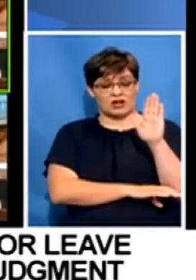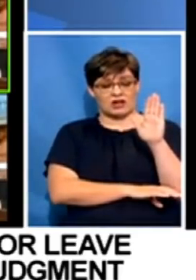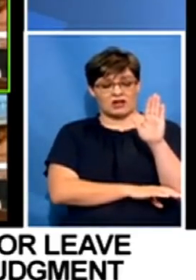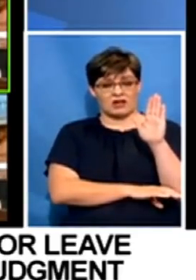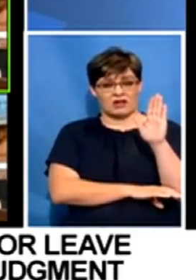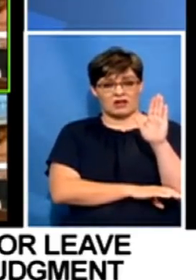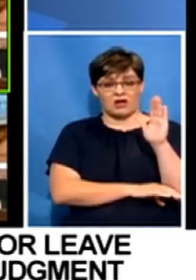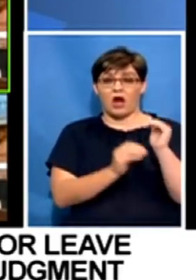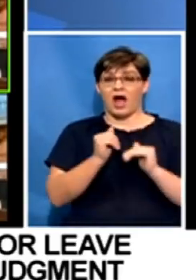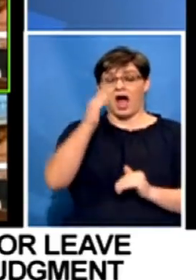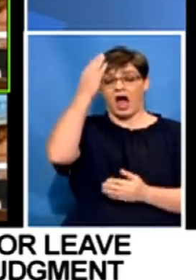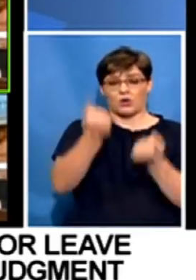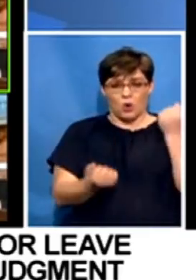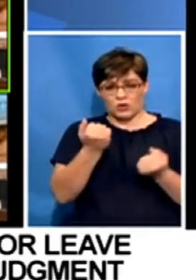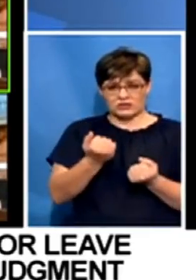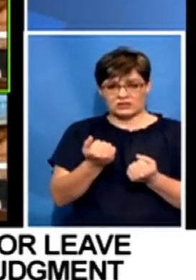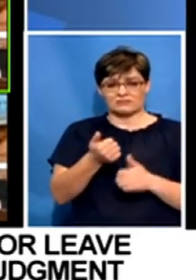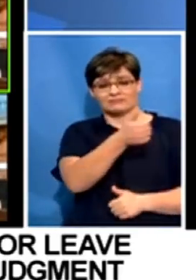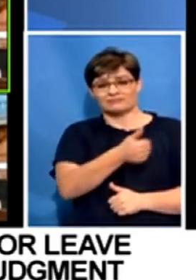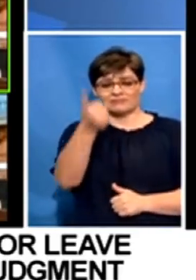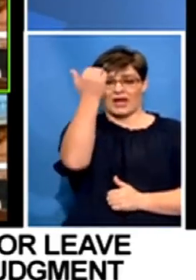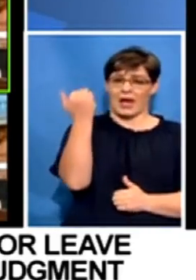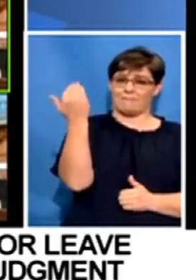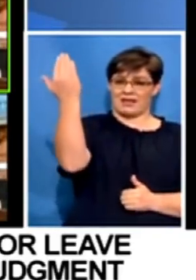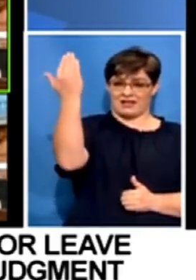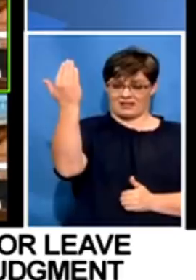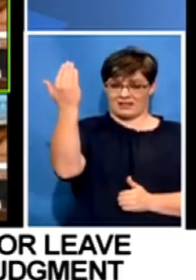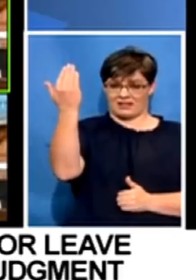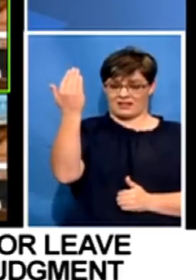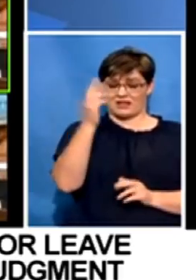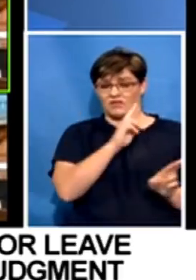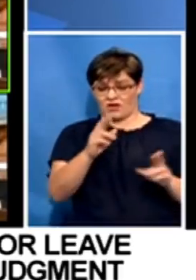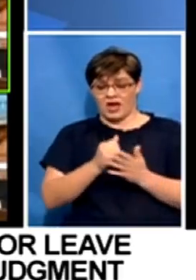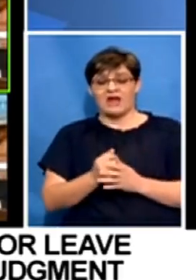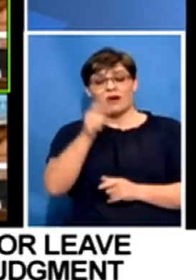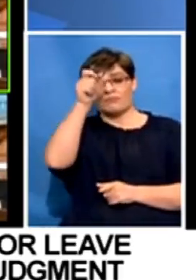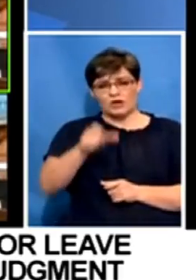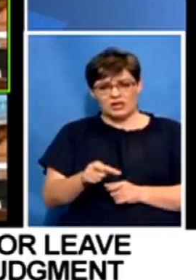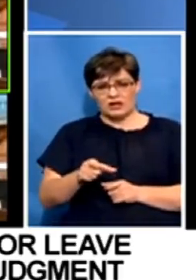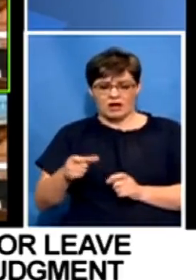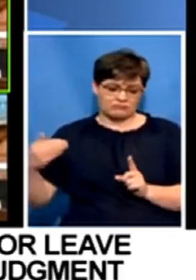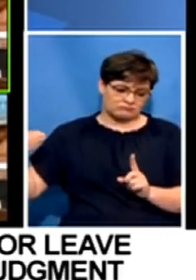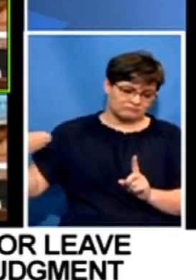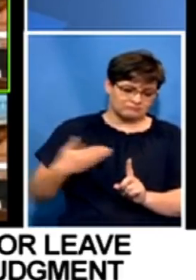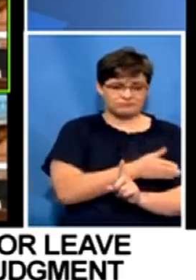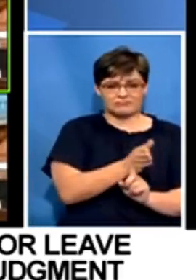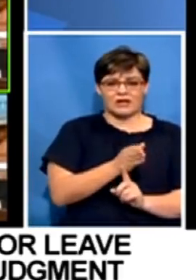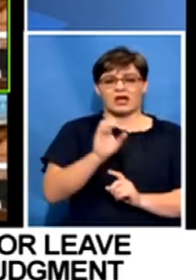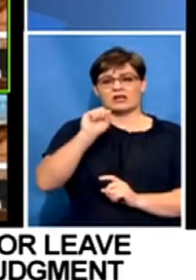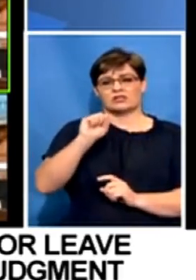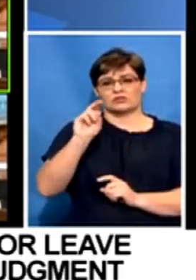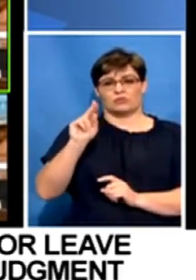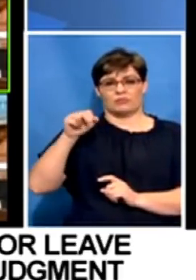Appeal. So if a litigant wants to bypass the Supreme Court of Appeal, that